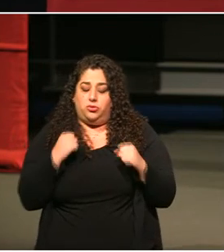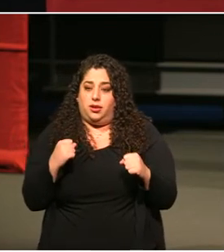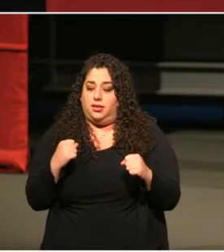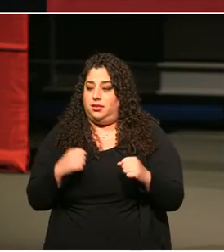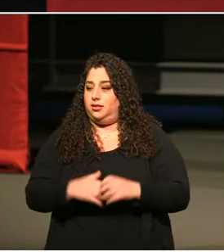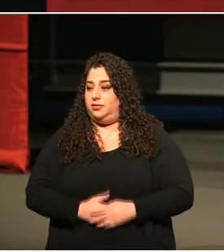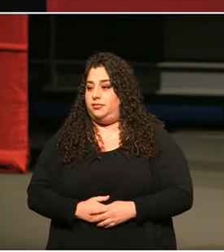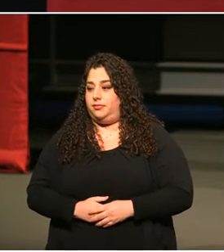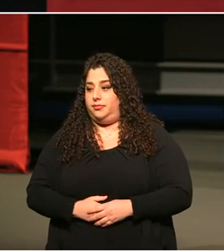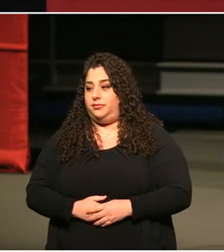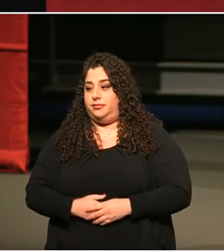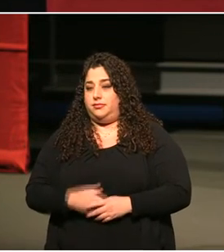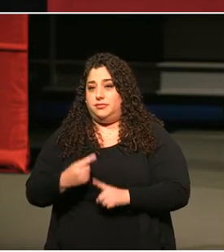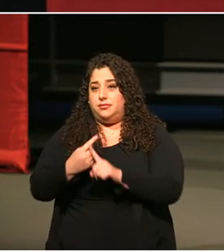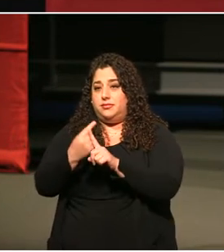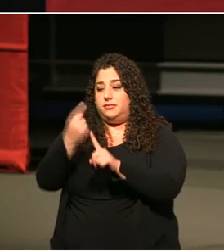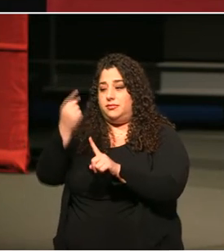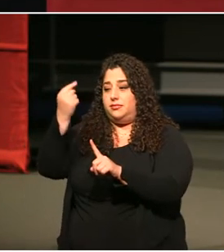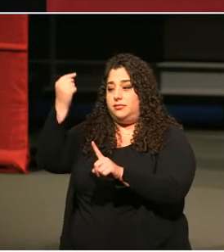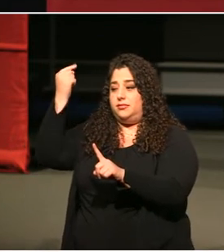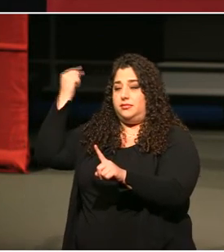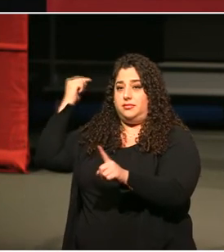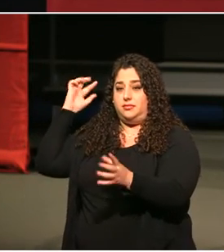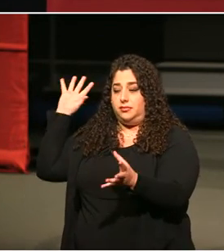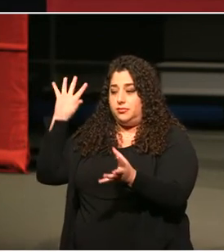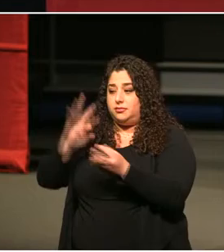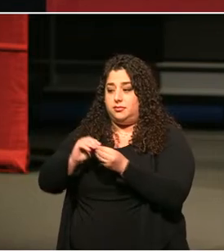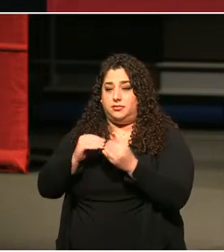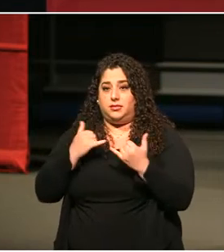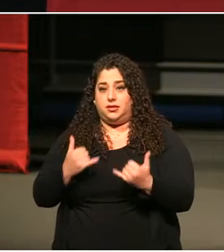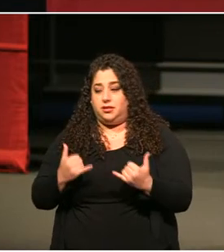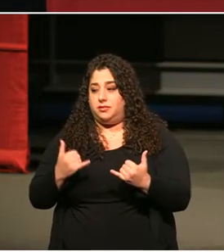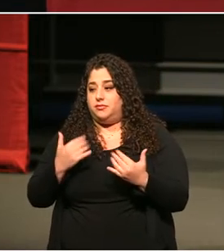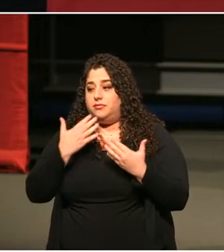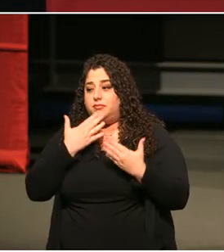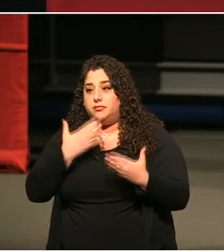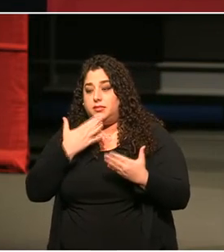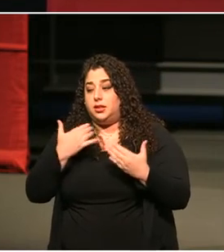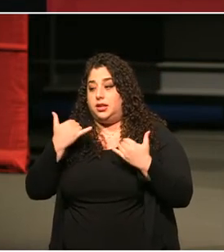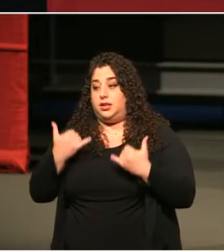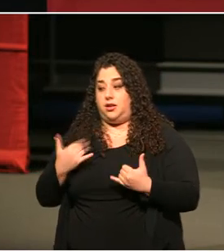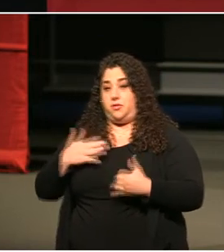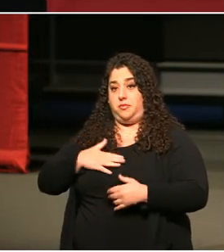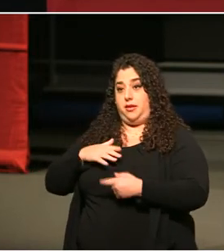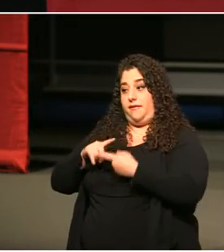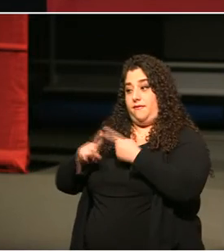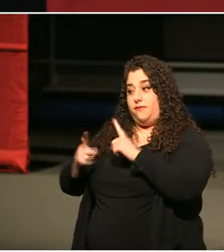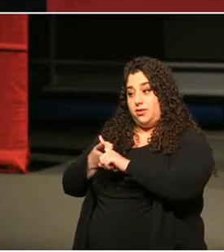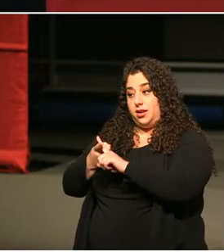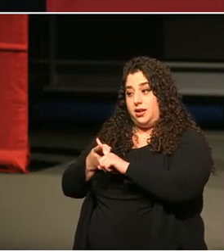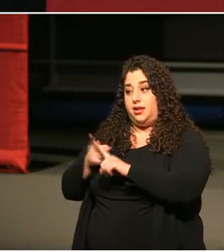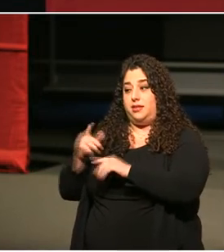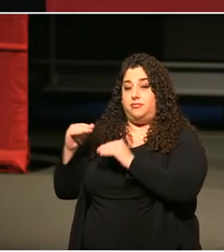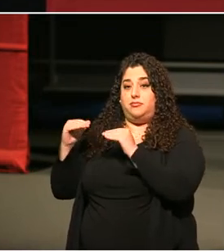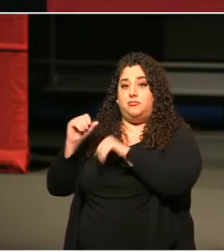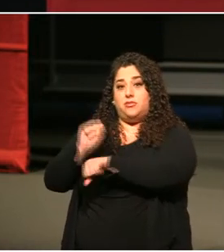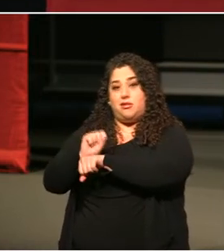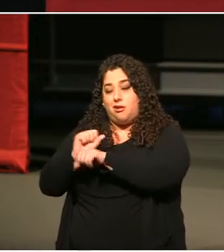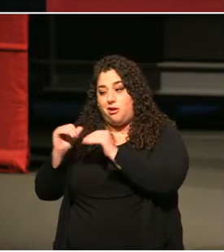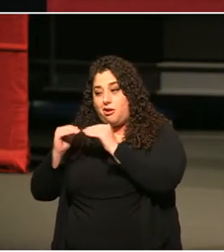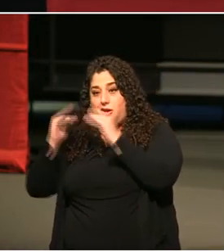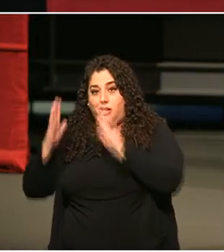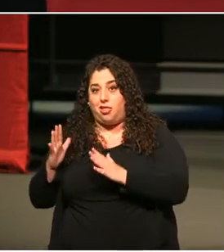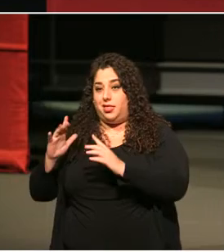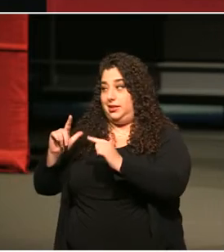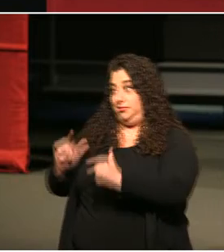now. I would now like to introduce my colleague, friend, and successor, who will continue to guide our